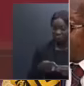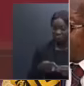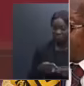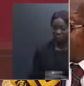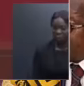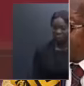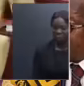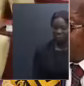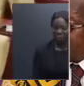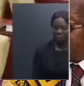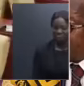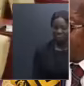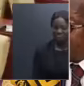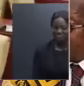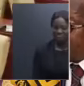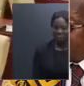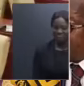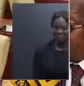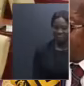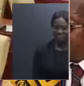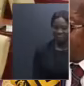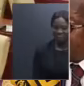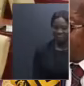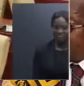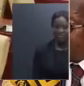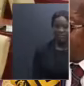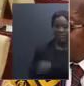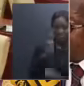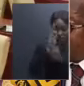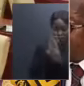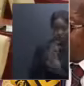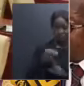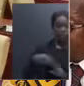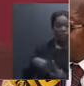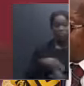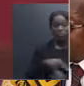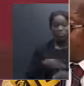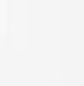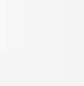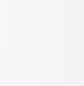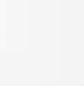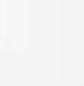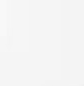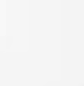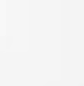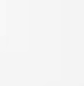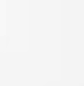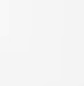Yes, honorable members, let's proceed.